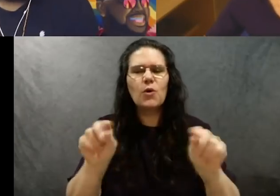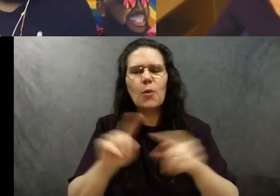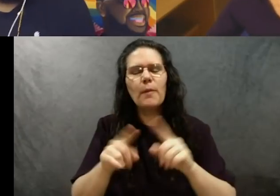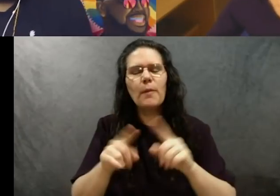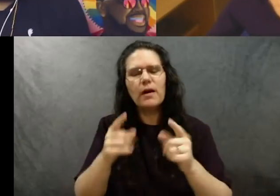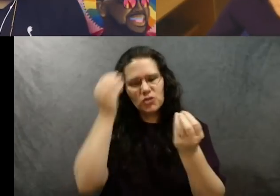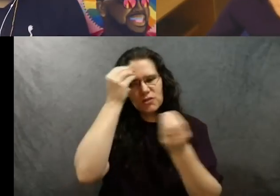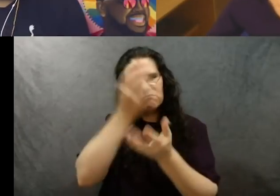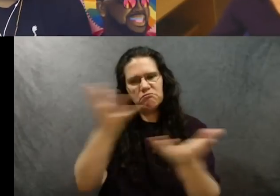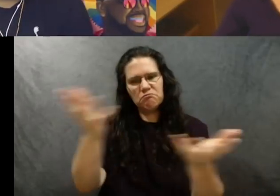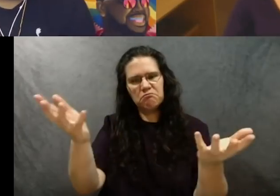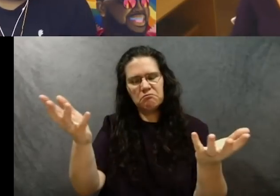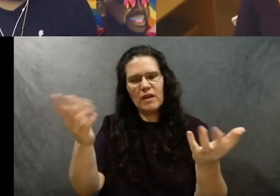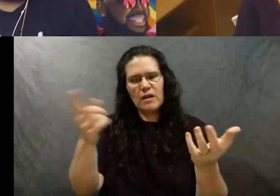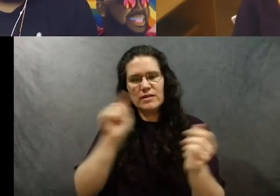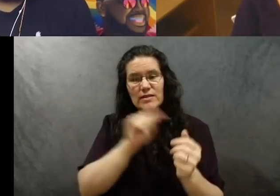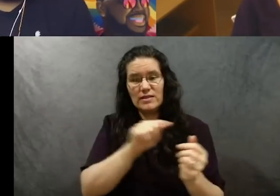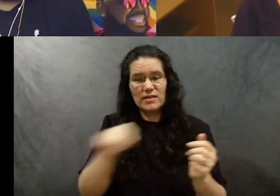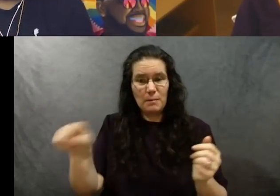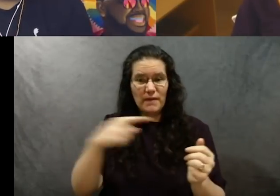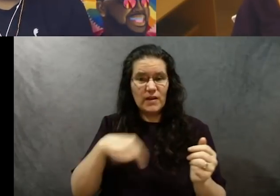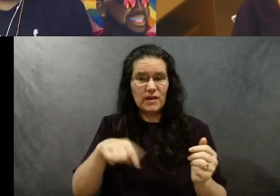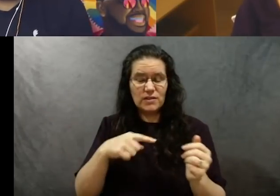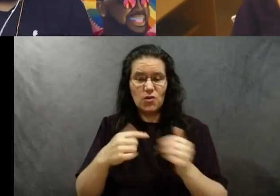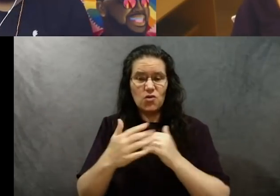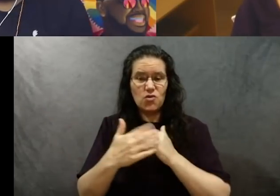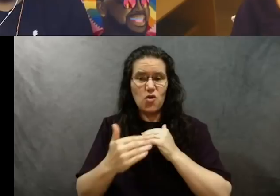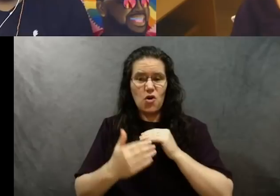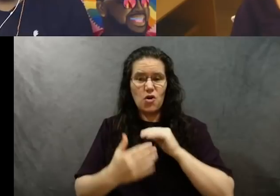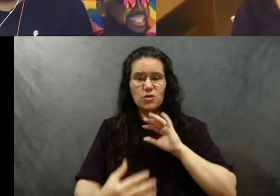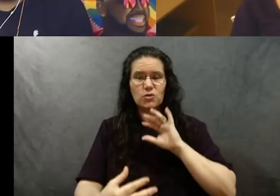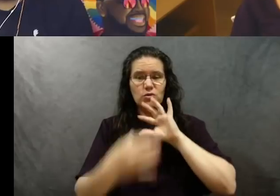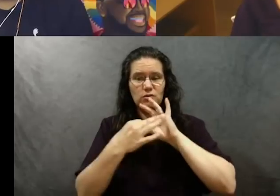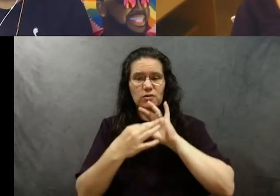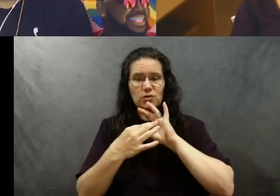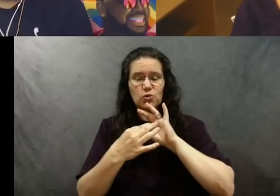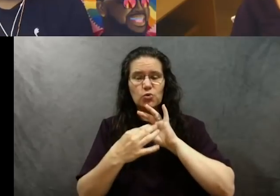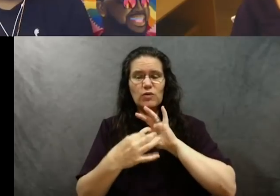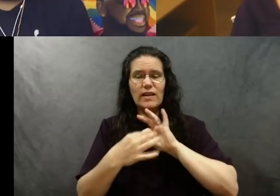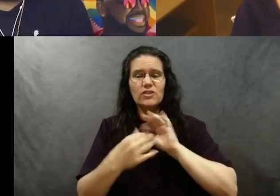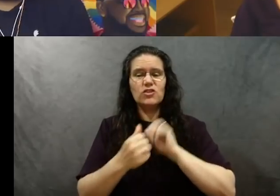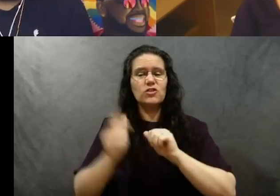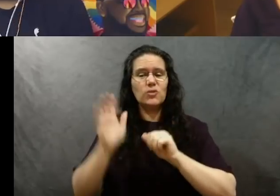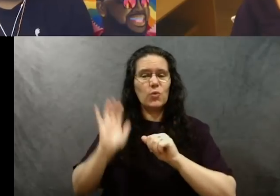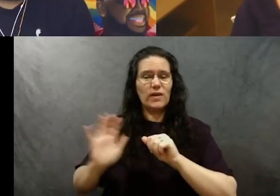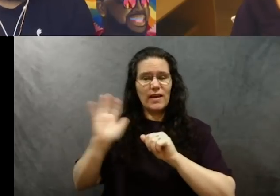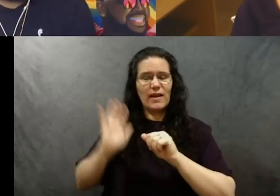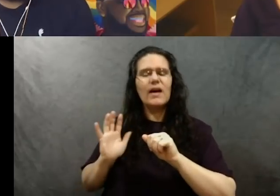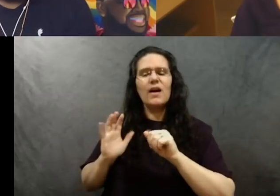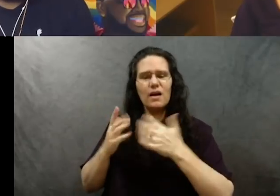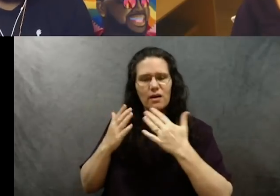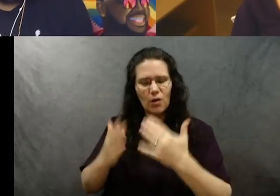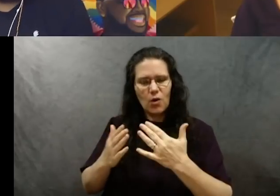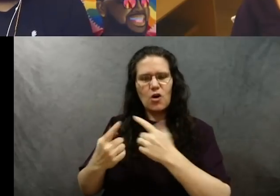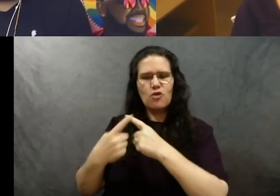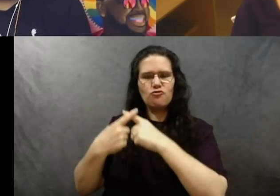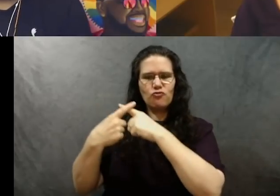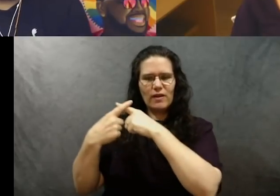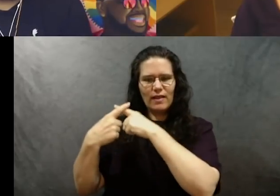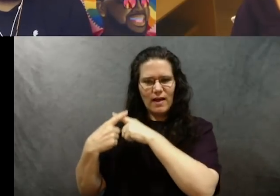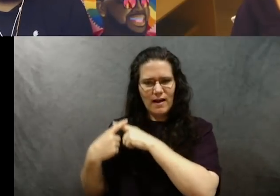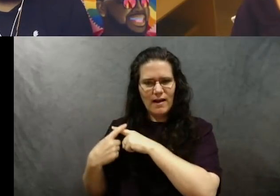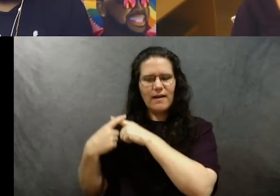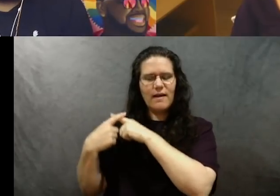of us that are called into relationship with our elders, I encourage them just to rely on our